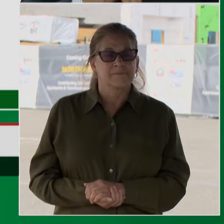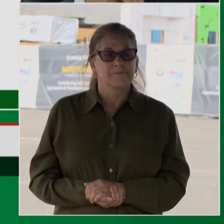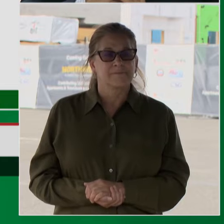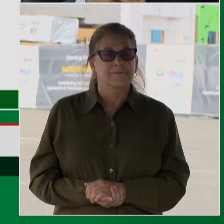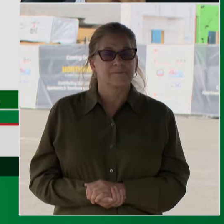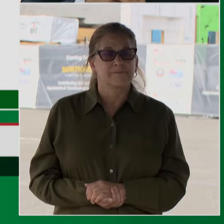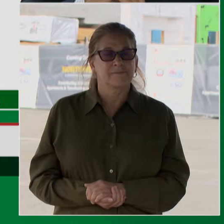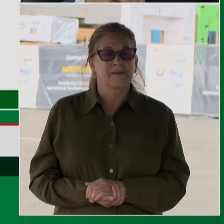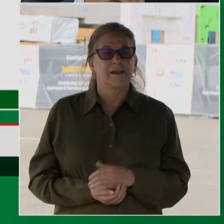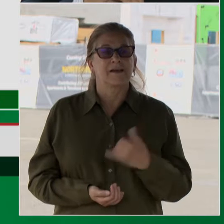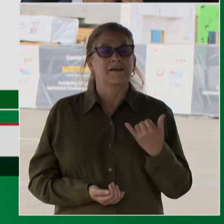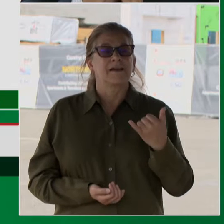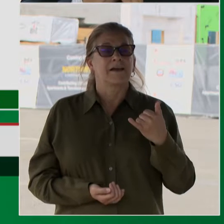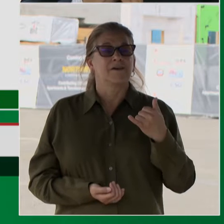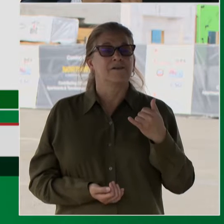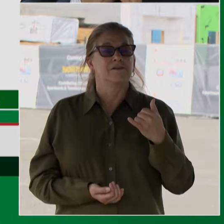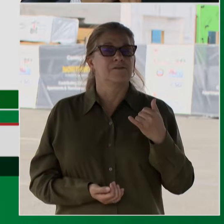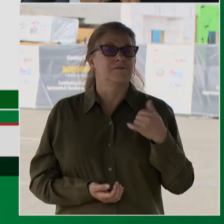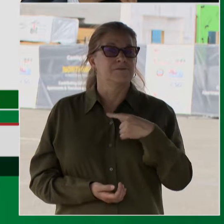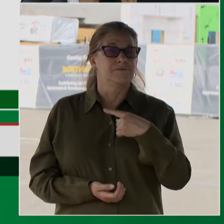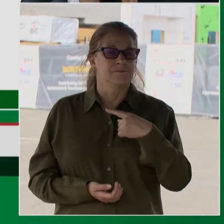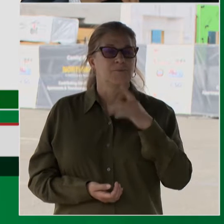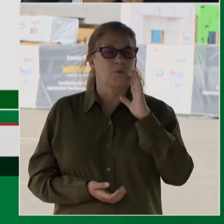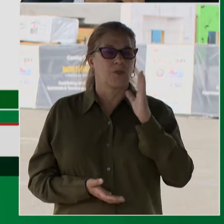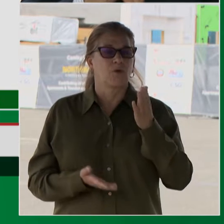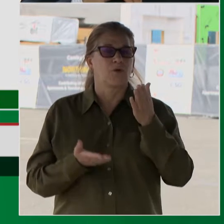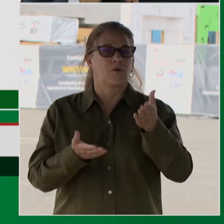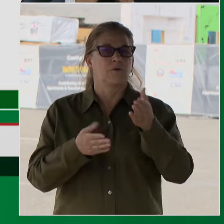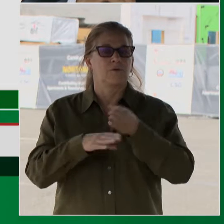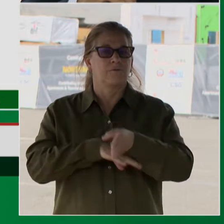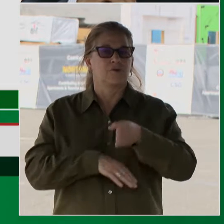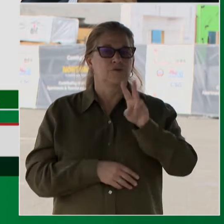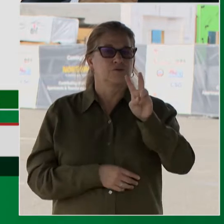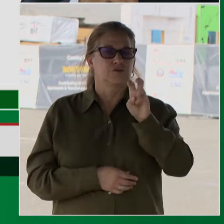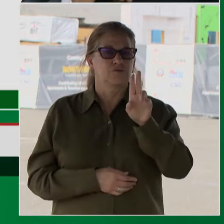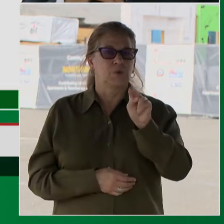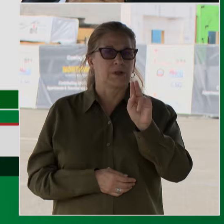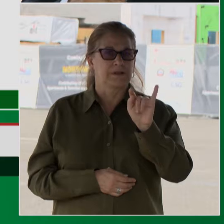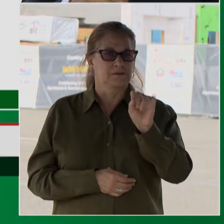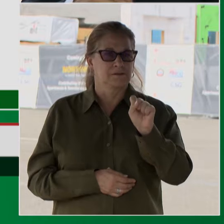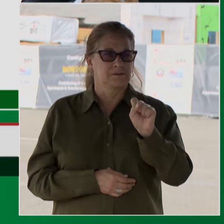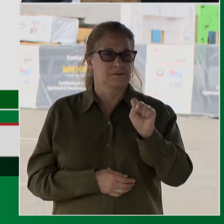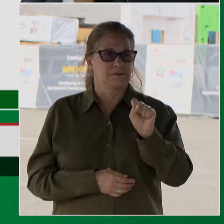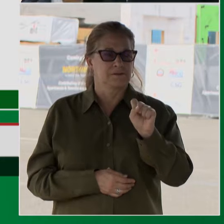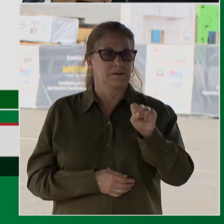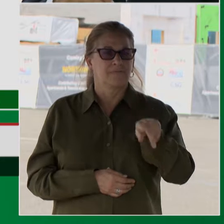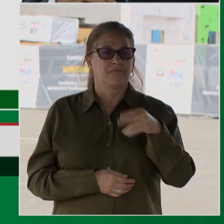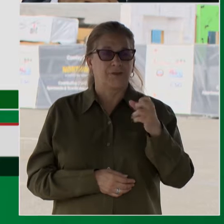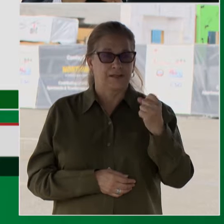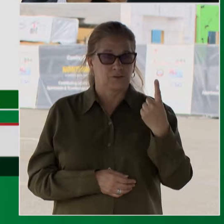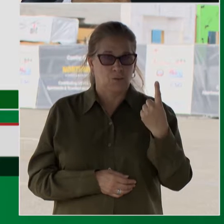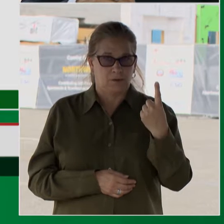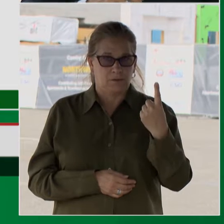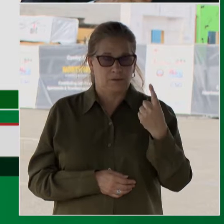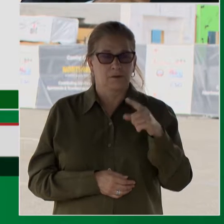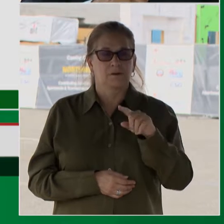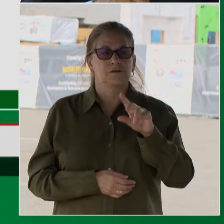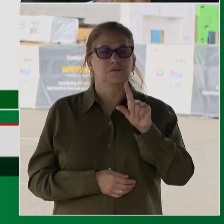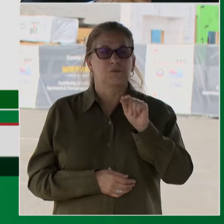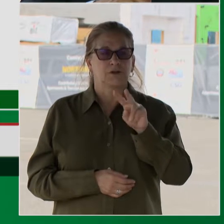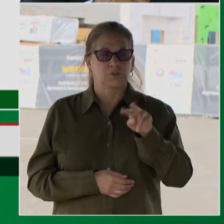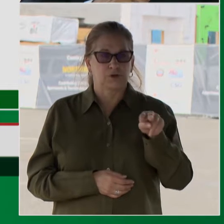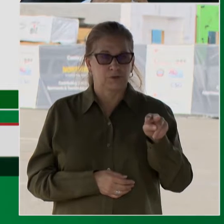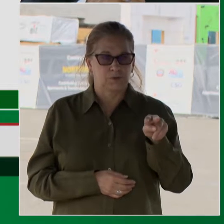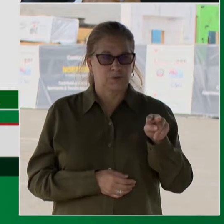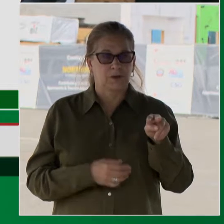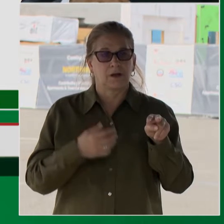over 200 units, and we are targeting closing on the second phase in 2022. You'll see the money in the budget, which will provide another 200